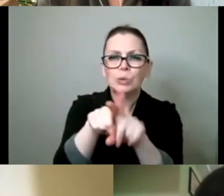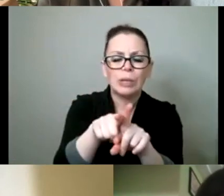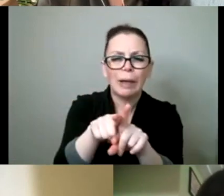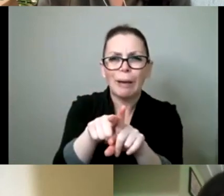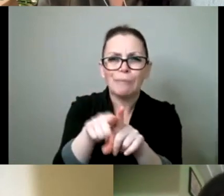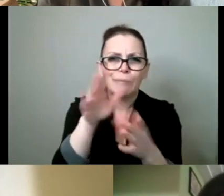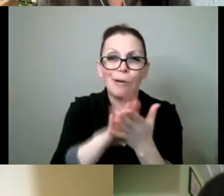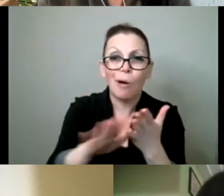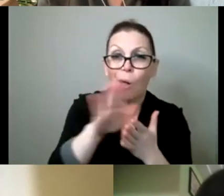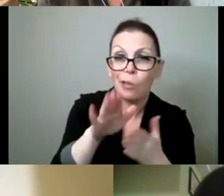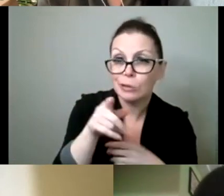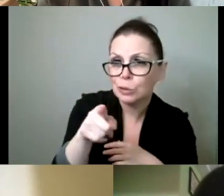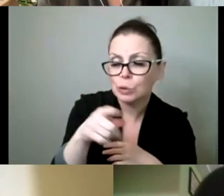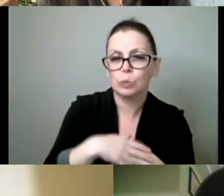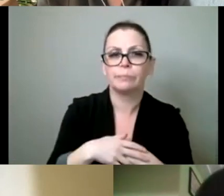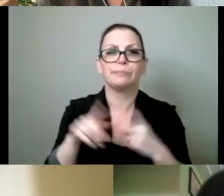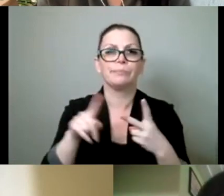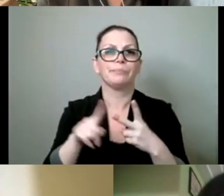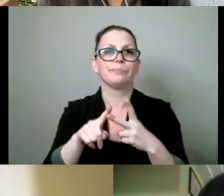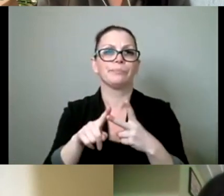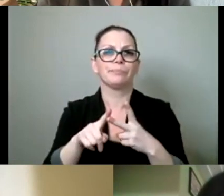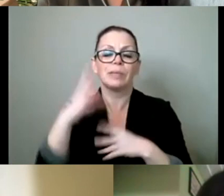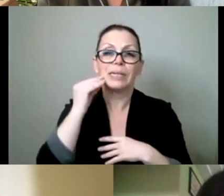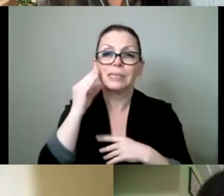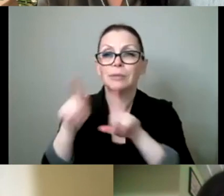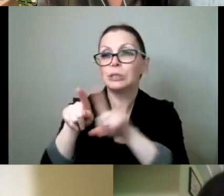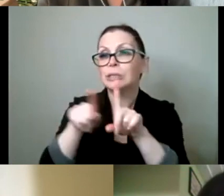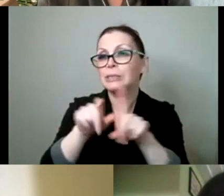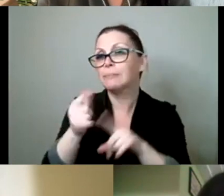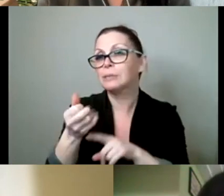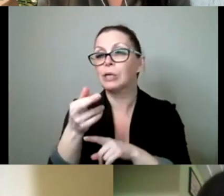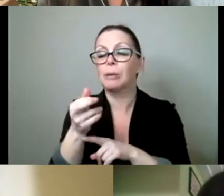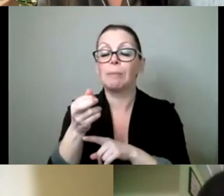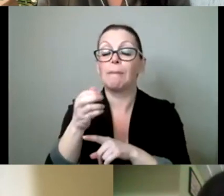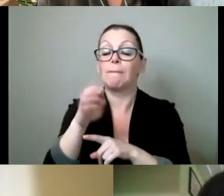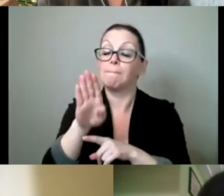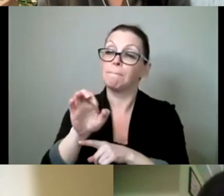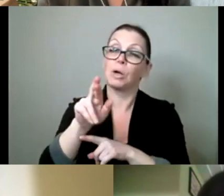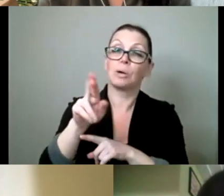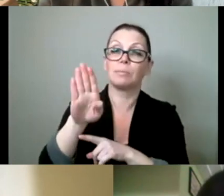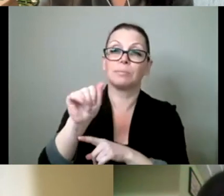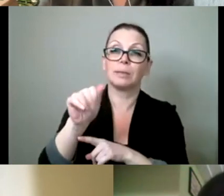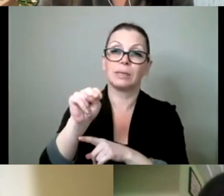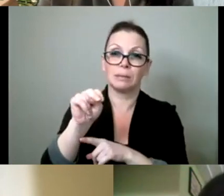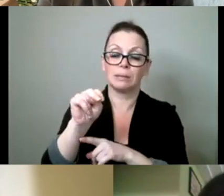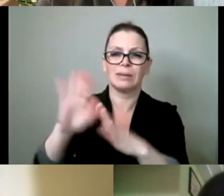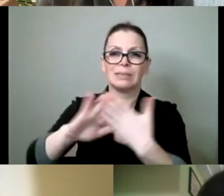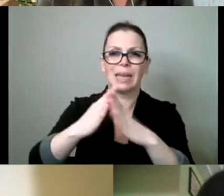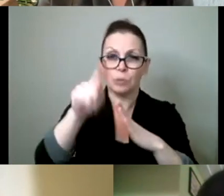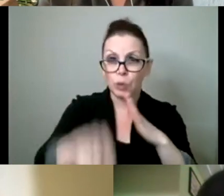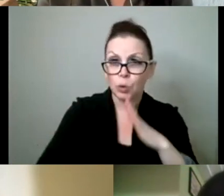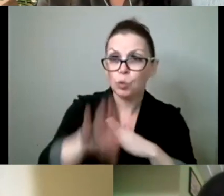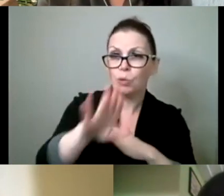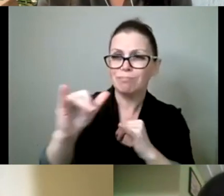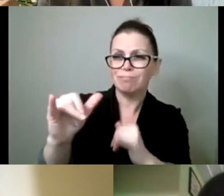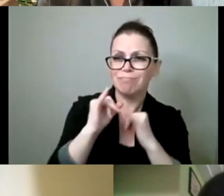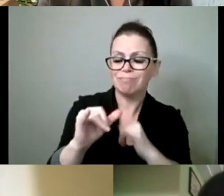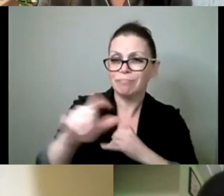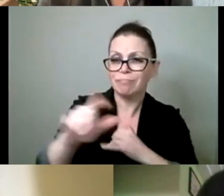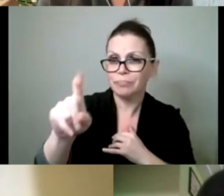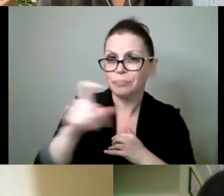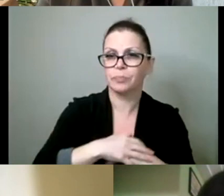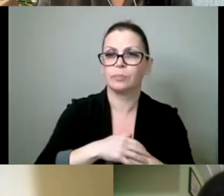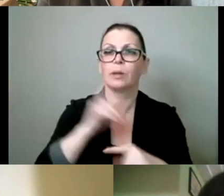Did they come from the same sort of suburban town that you grew up in? When you look at other people you're